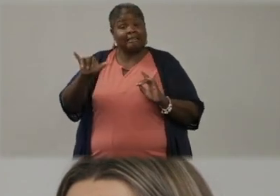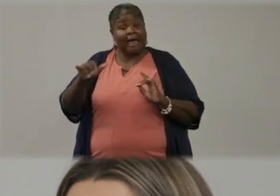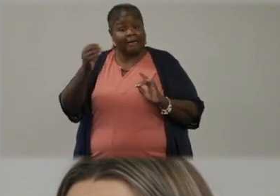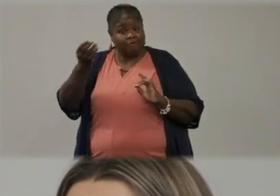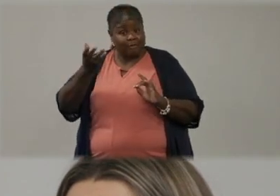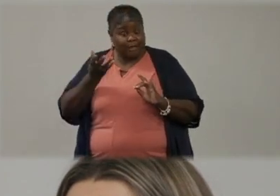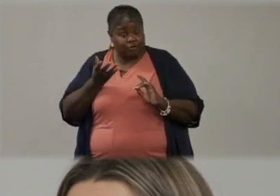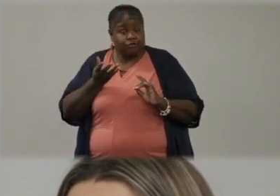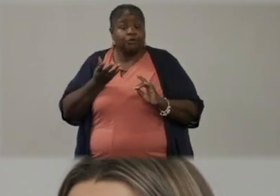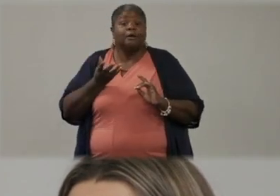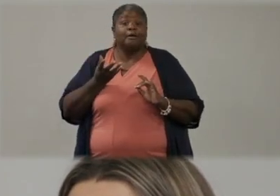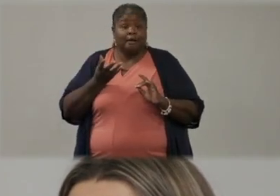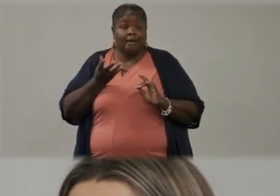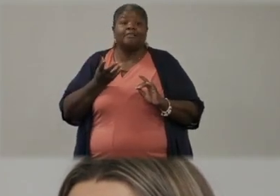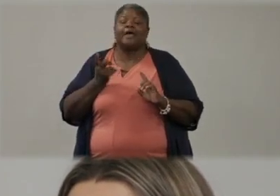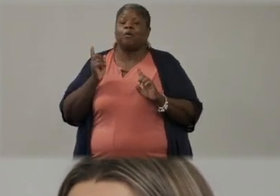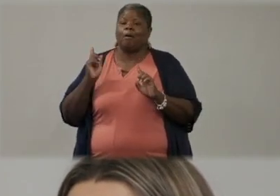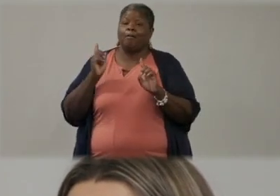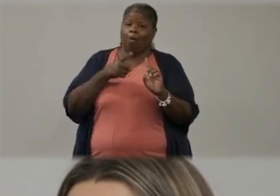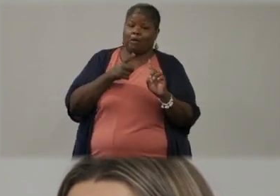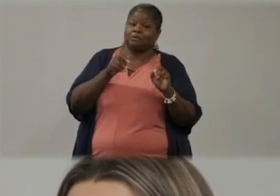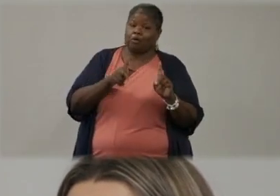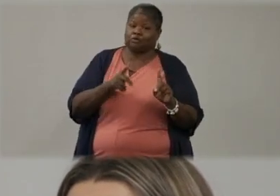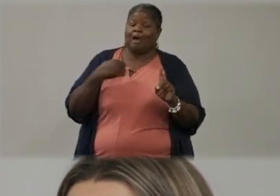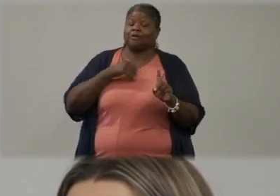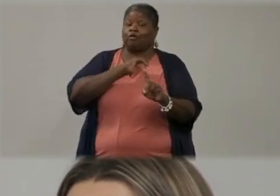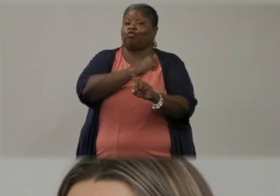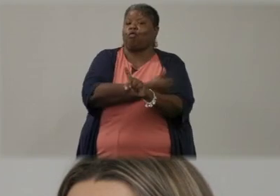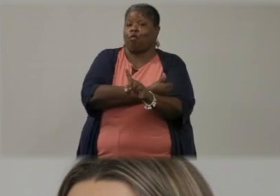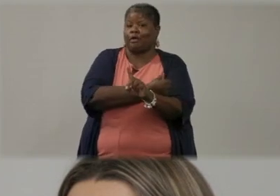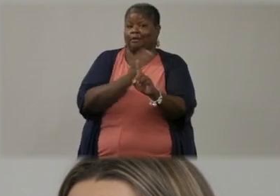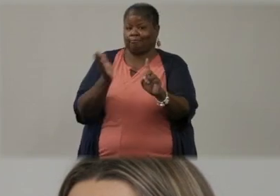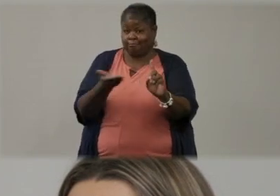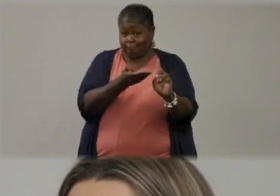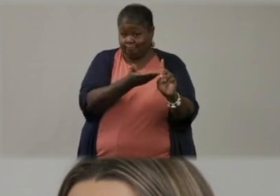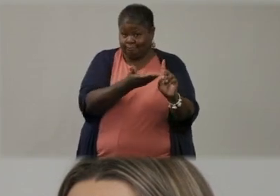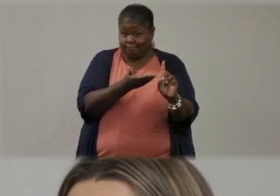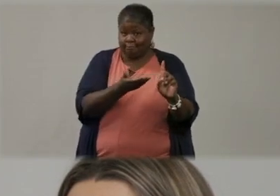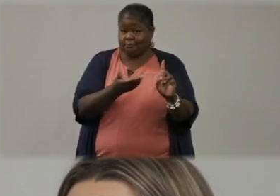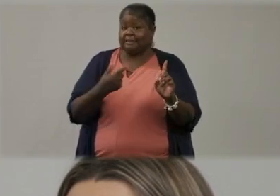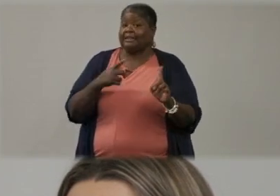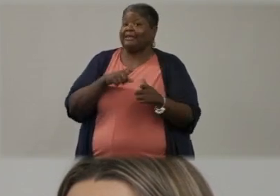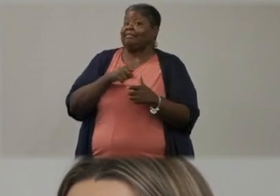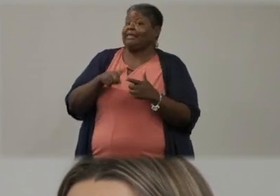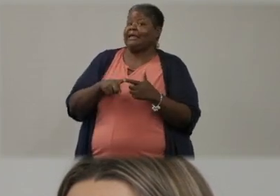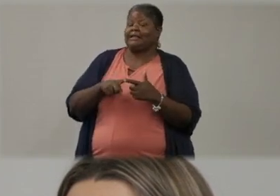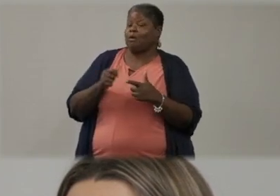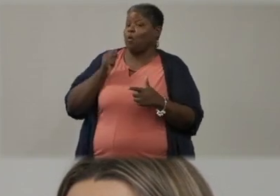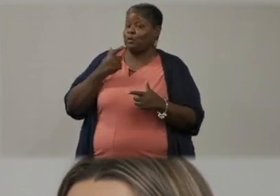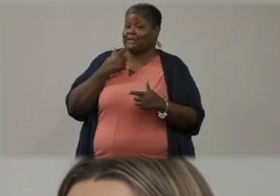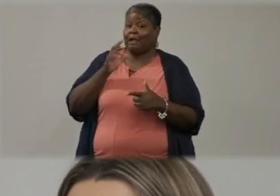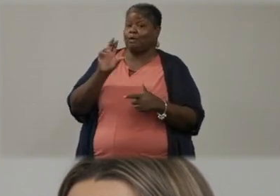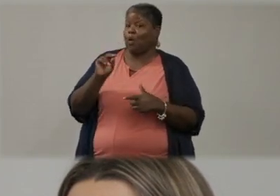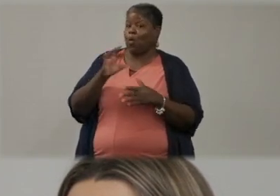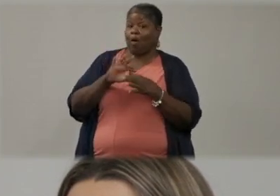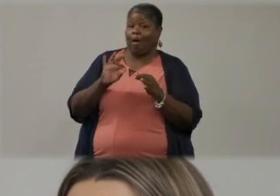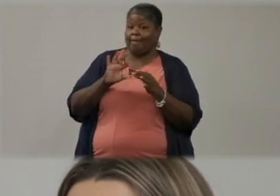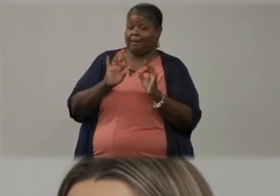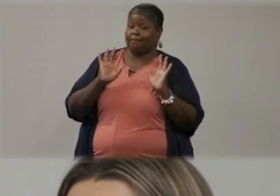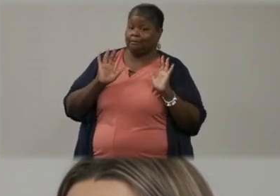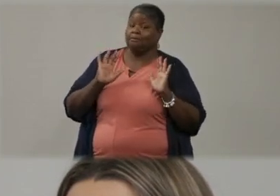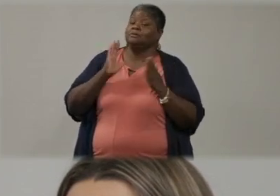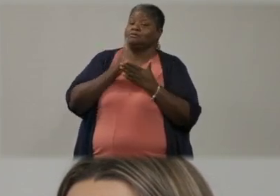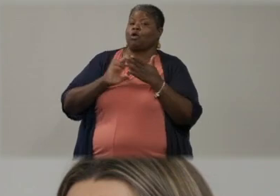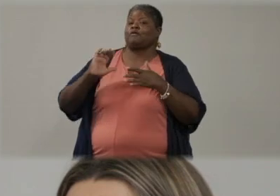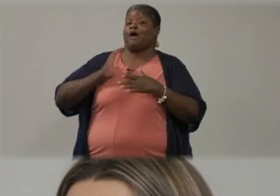information, and they'll point to the person who has authority as opposed to saying no comment. But that's part of our